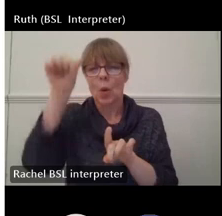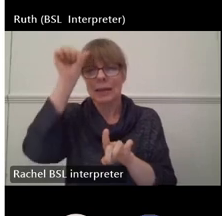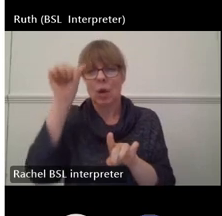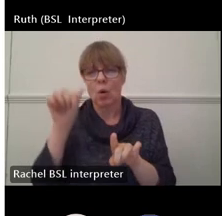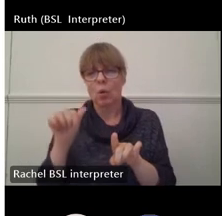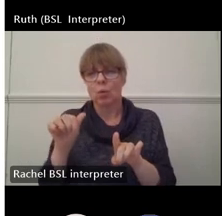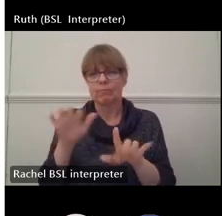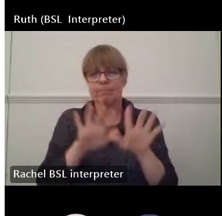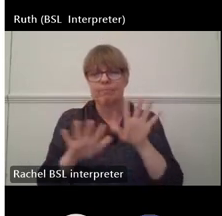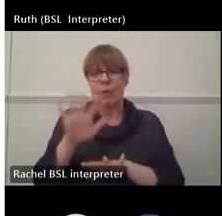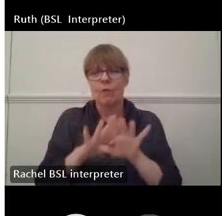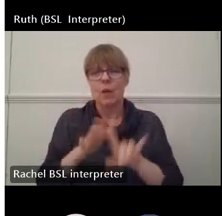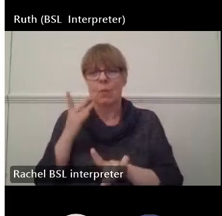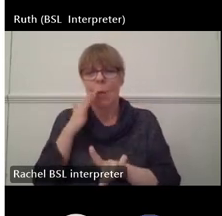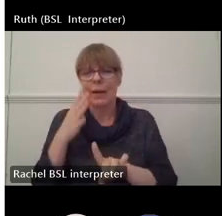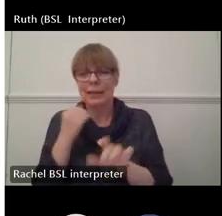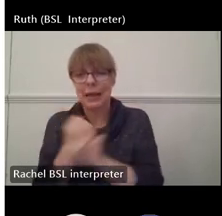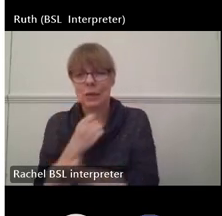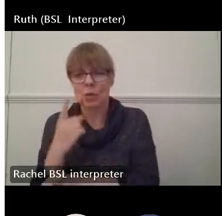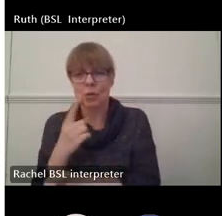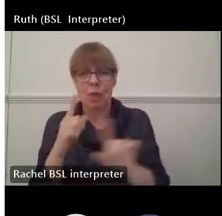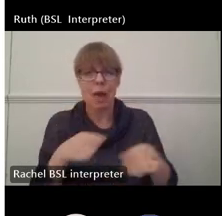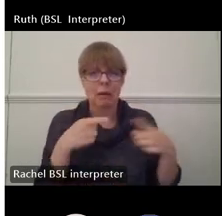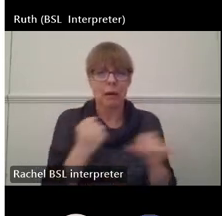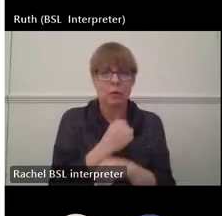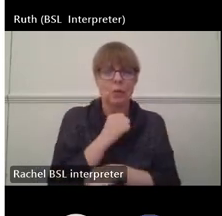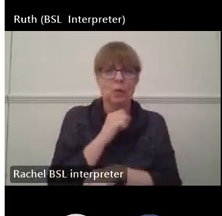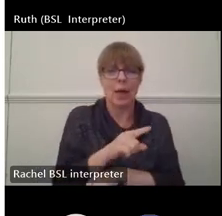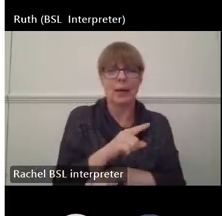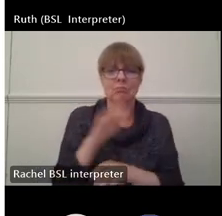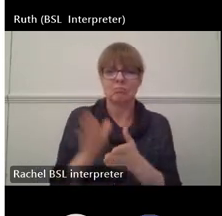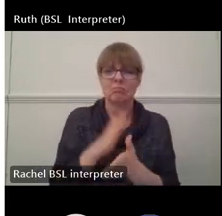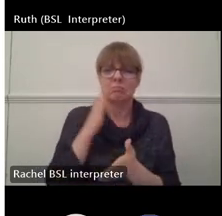of weather related and what I can do and not do.